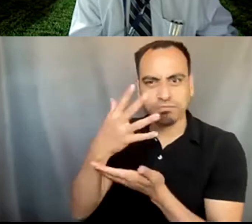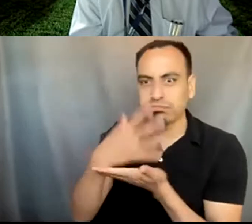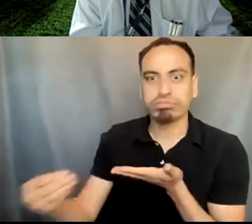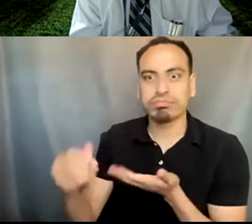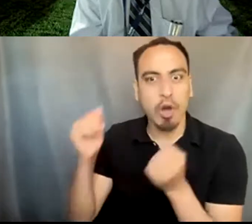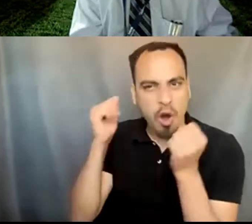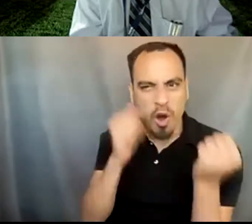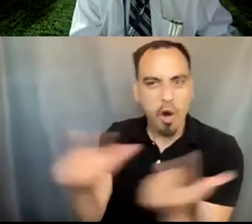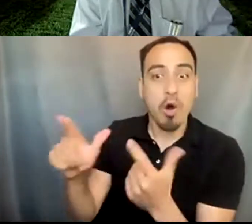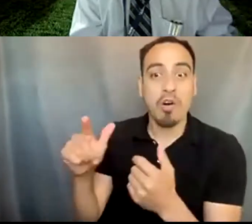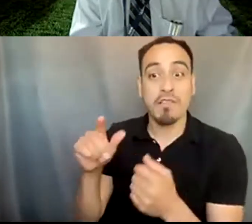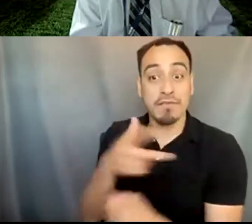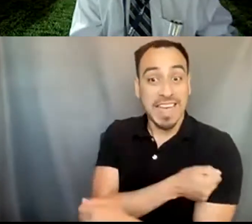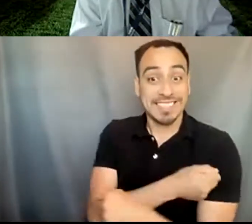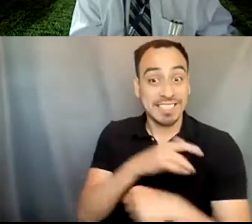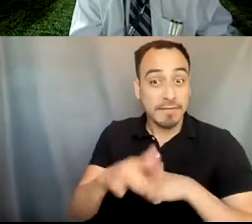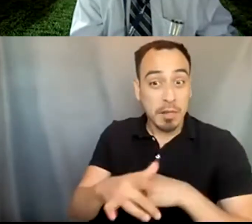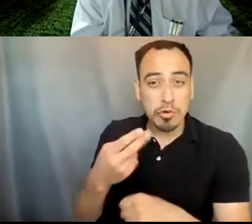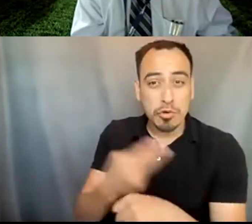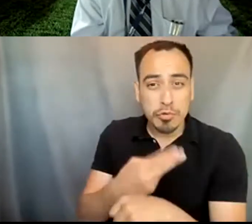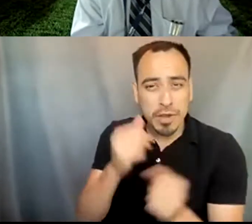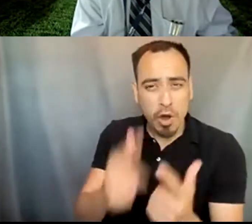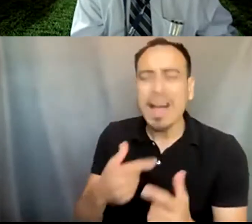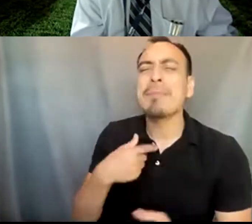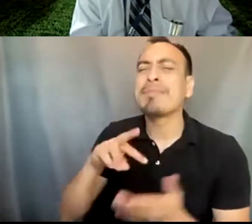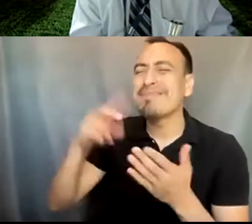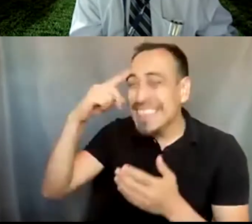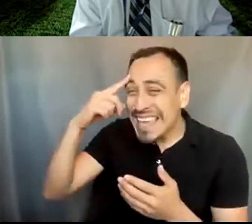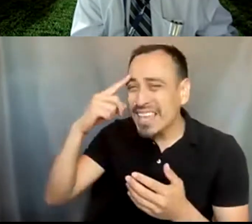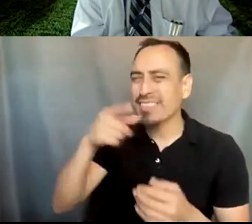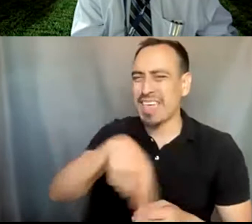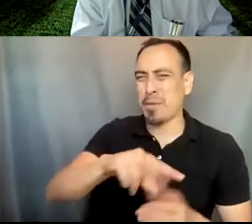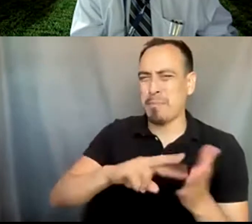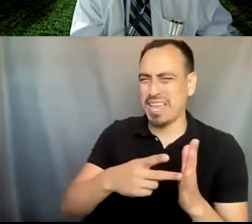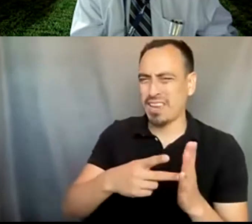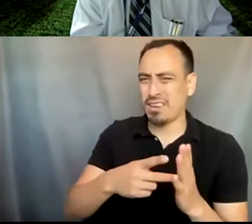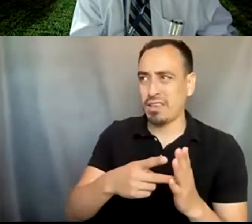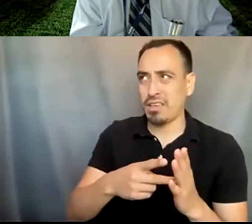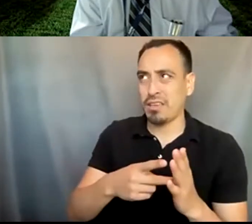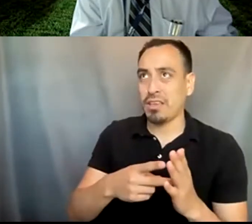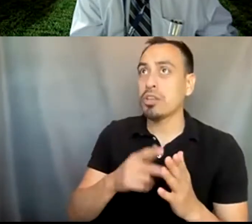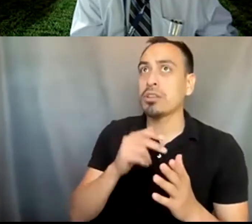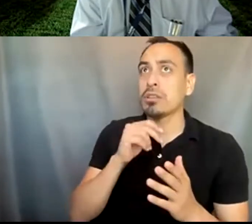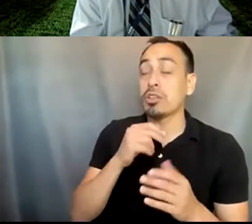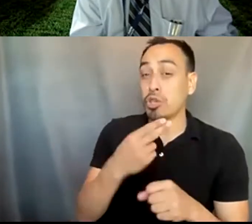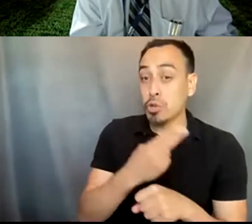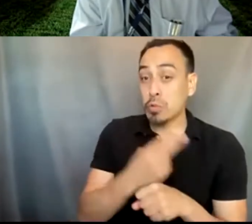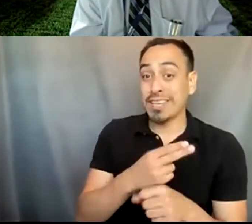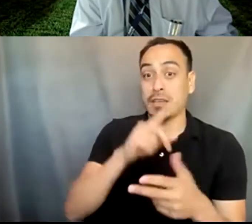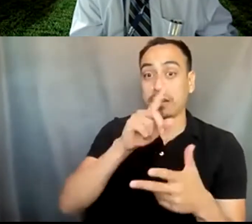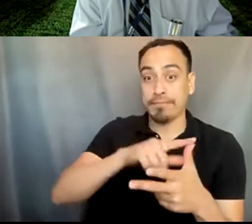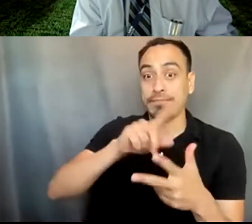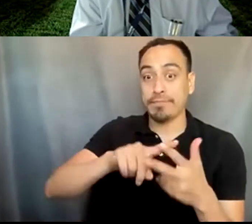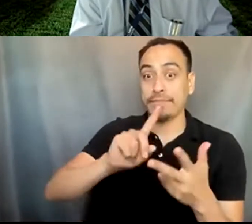question isn't that specific, but I'm thinking they're talking about all the different types of vaccines that are available potentially, as well as, the quantity.